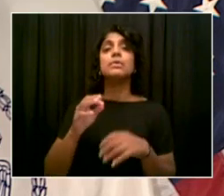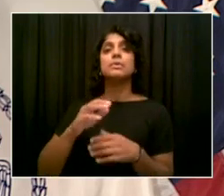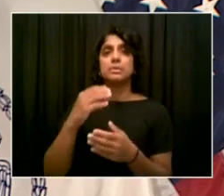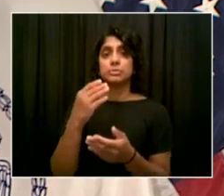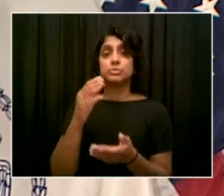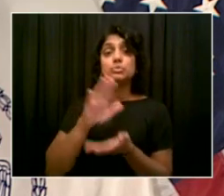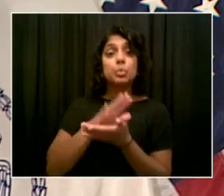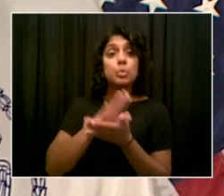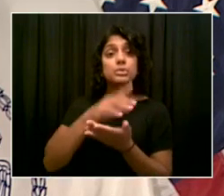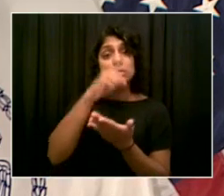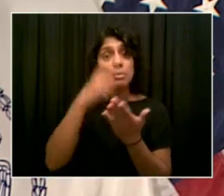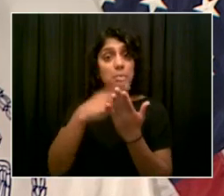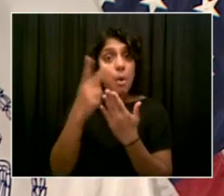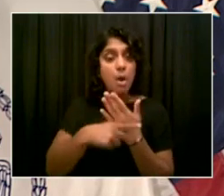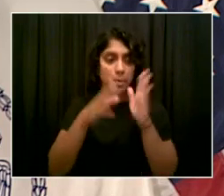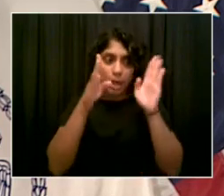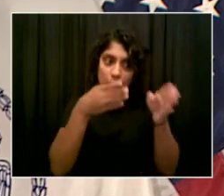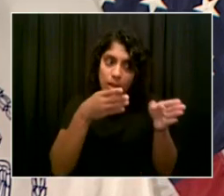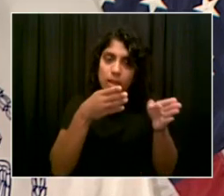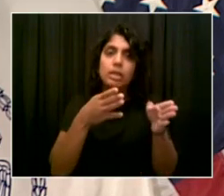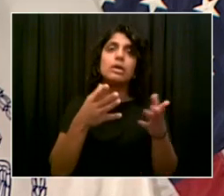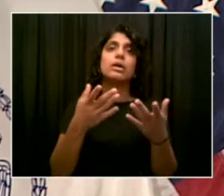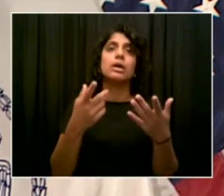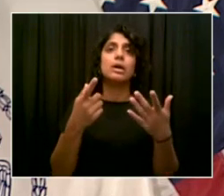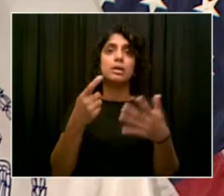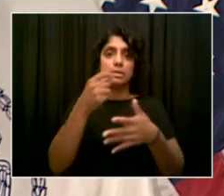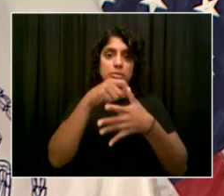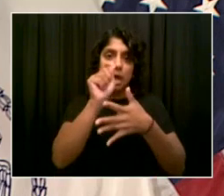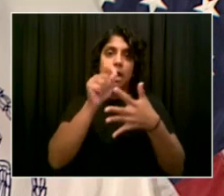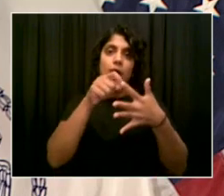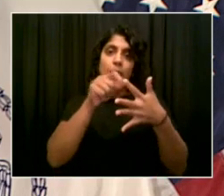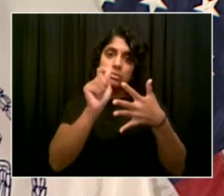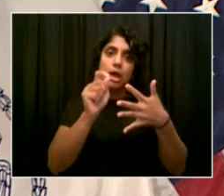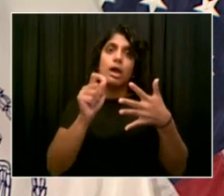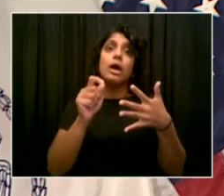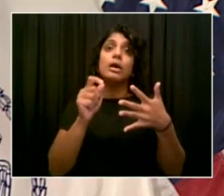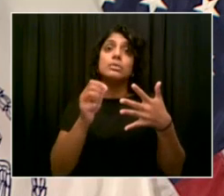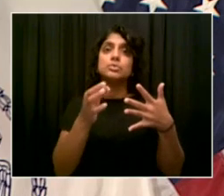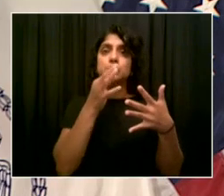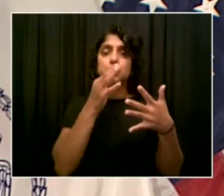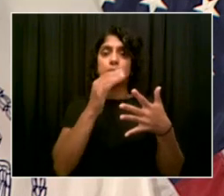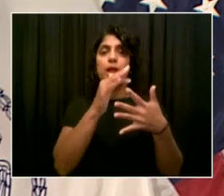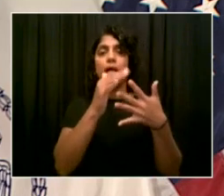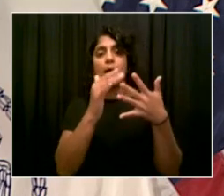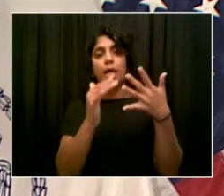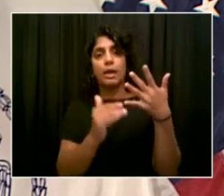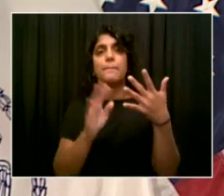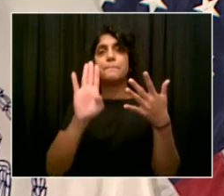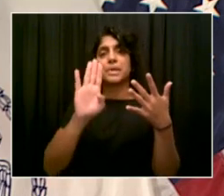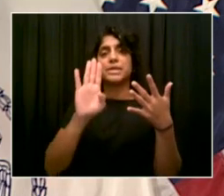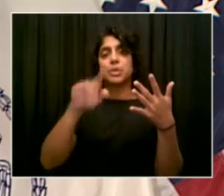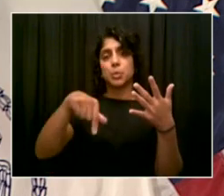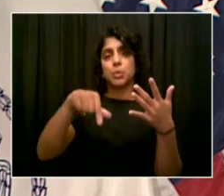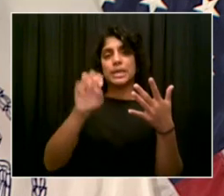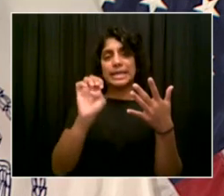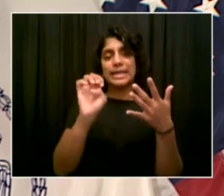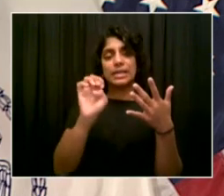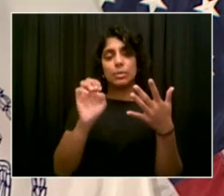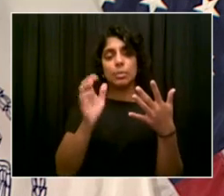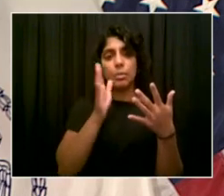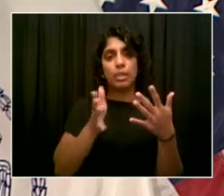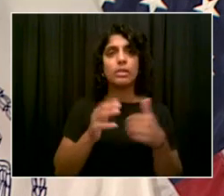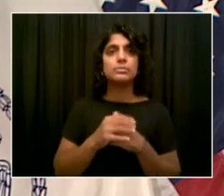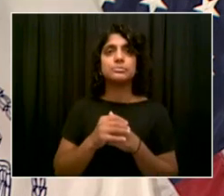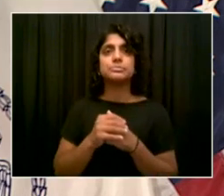coming soon. We are, as you know, Kevin, very, very focused on protecting the BQE for the immediate years ahead